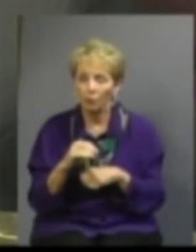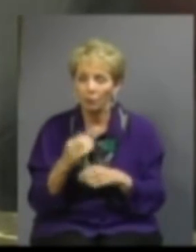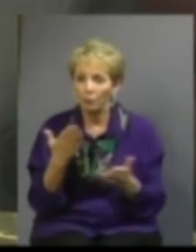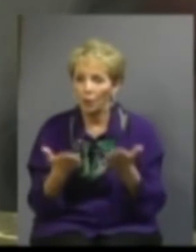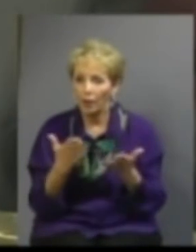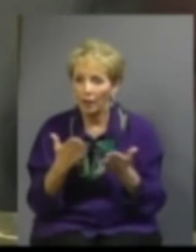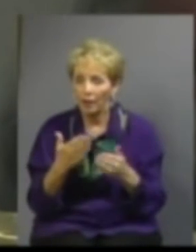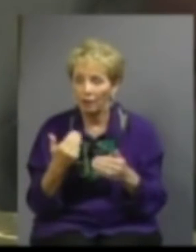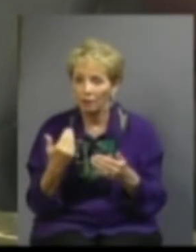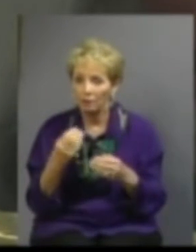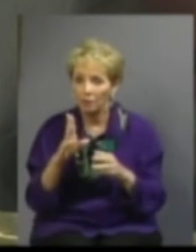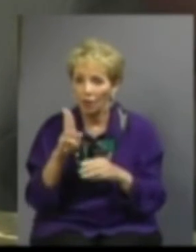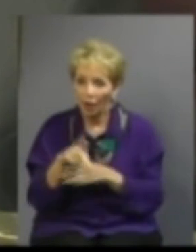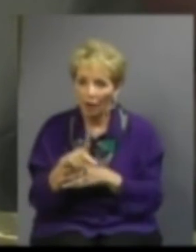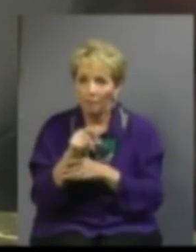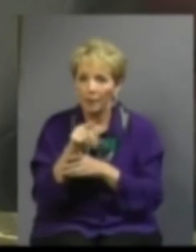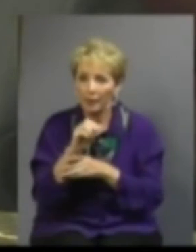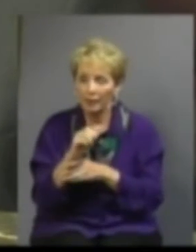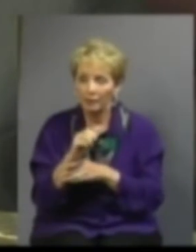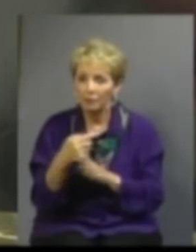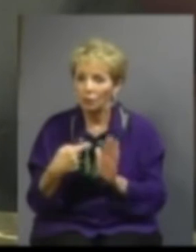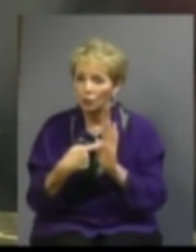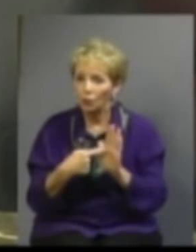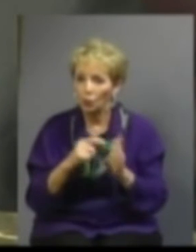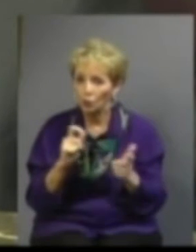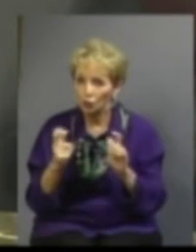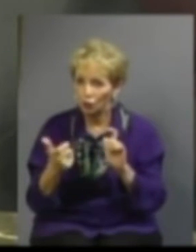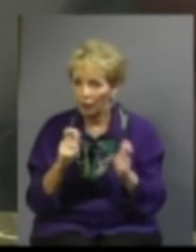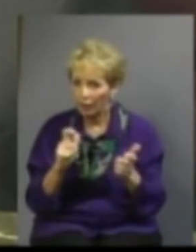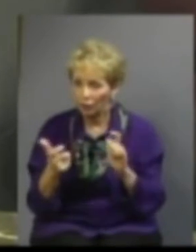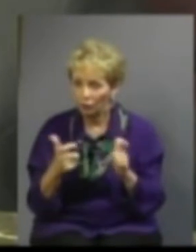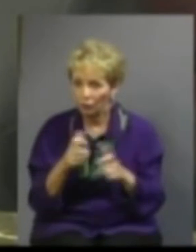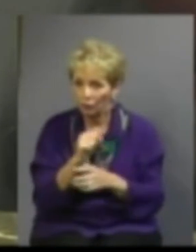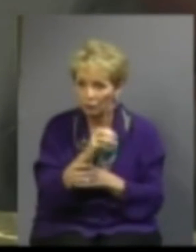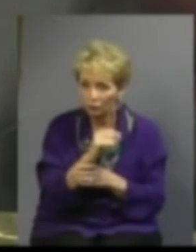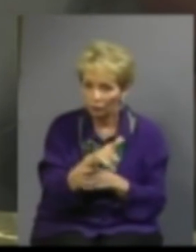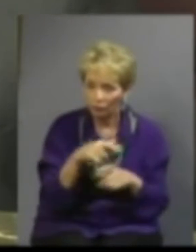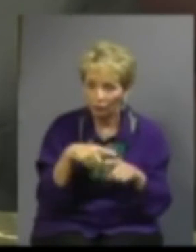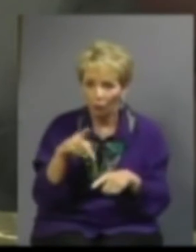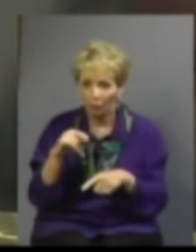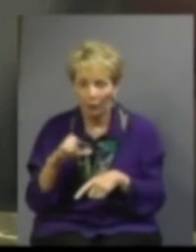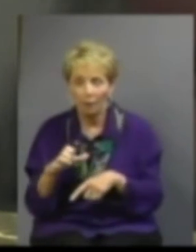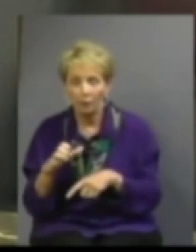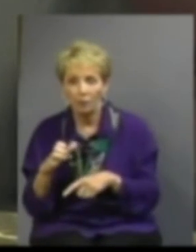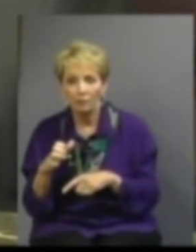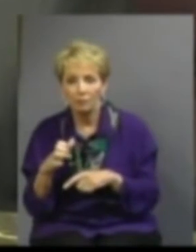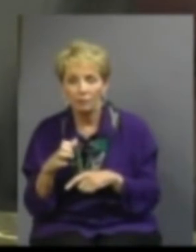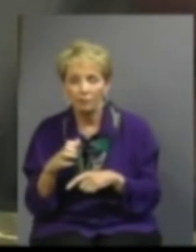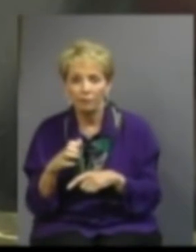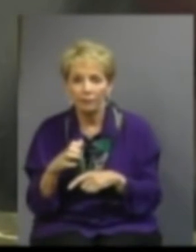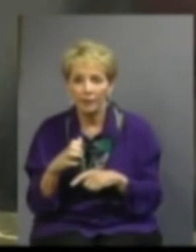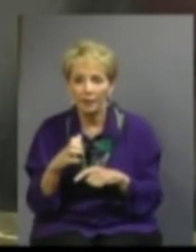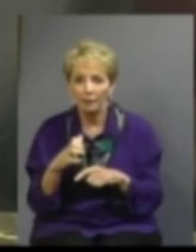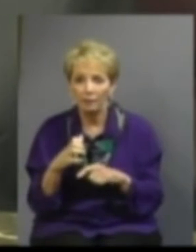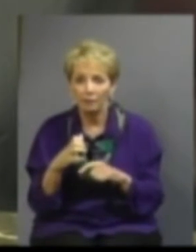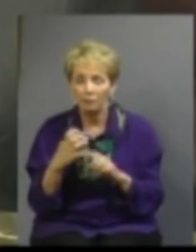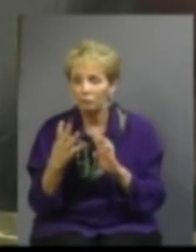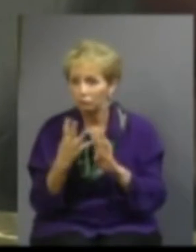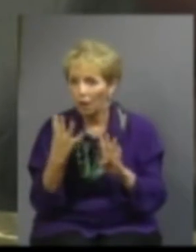perhaps update our ordinance to reflect changing social or popular standards, if you